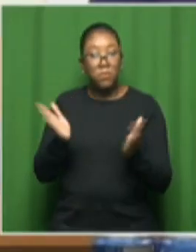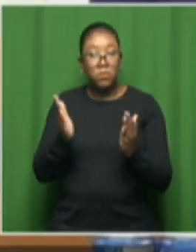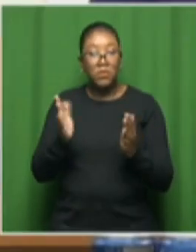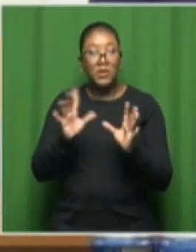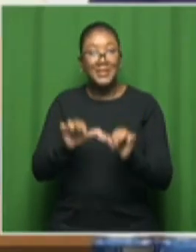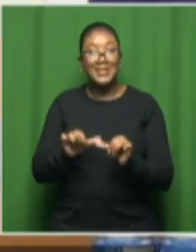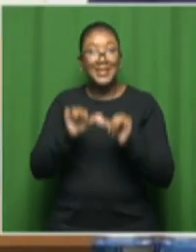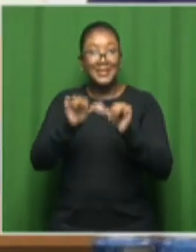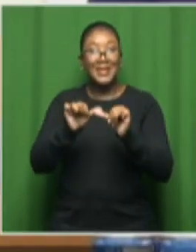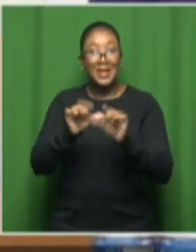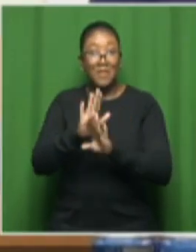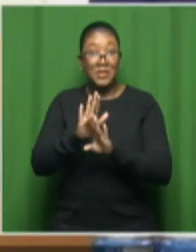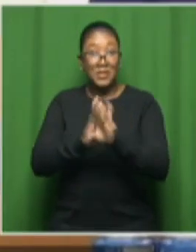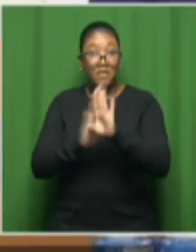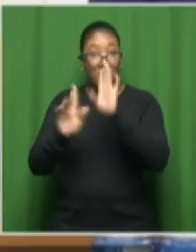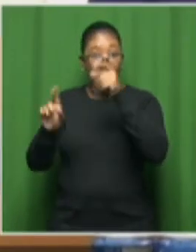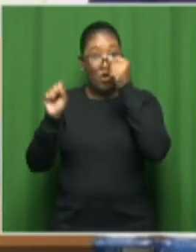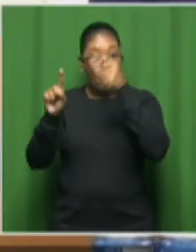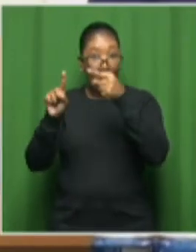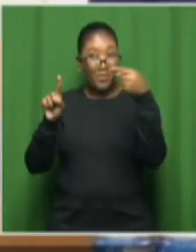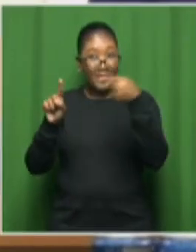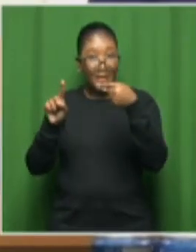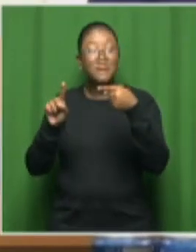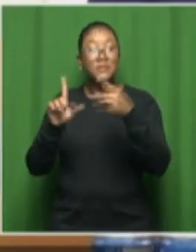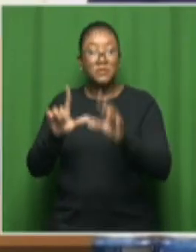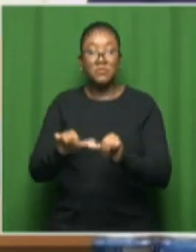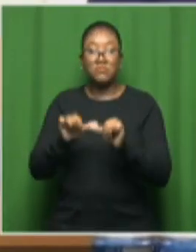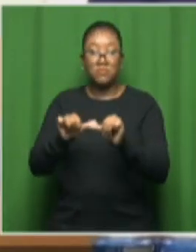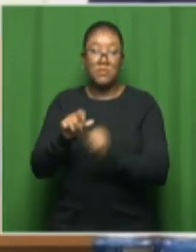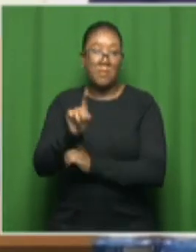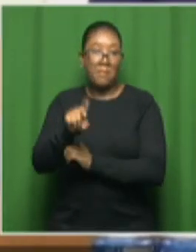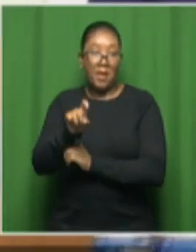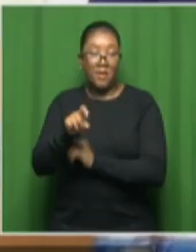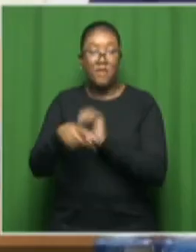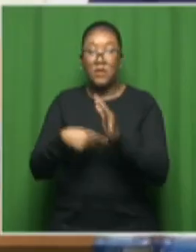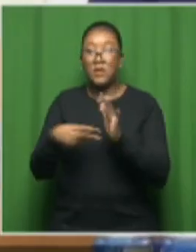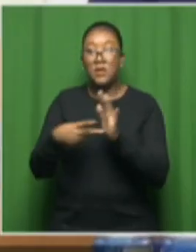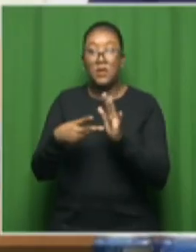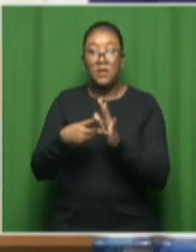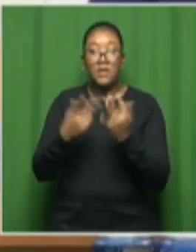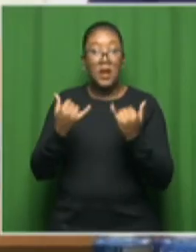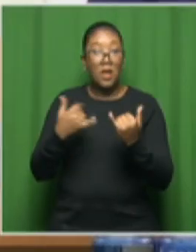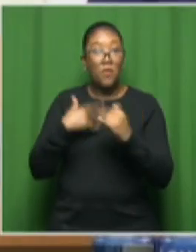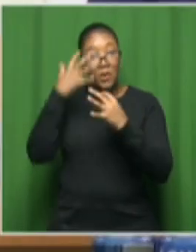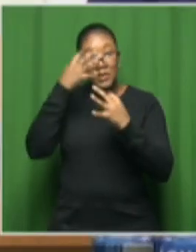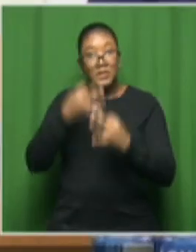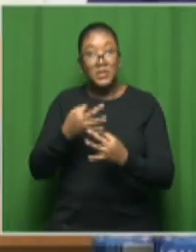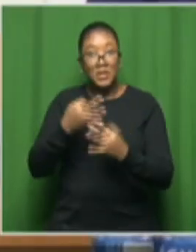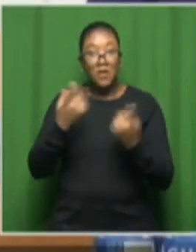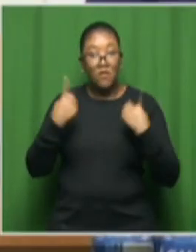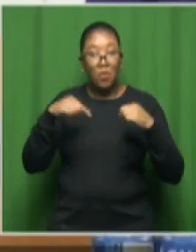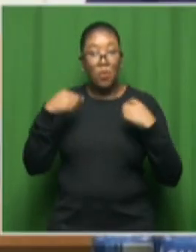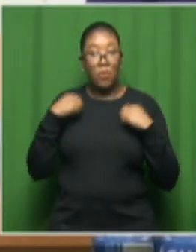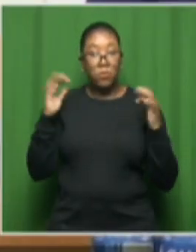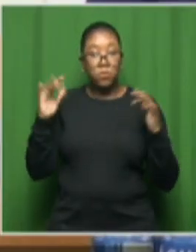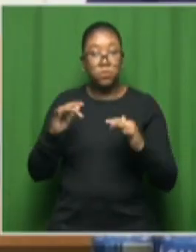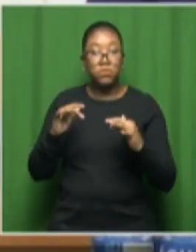sustainable development goals, and also the attainment of what we decided at the